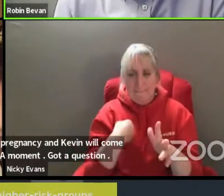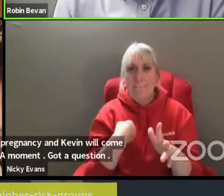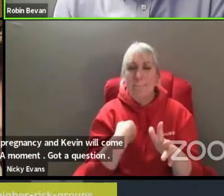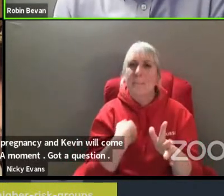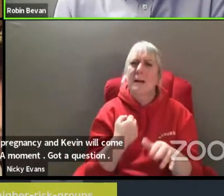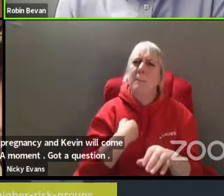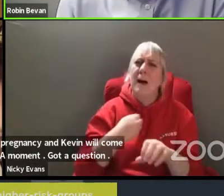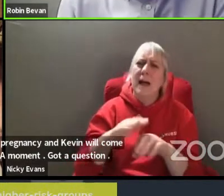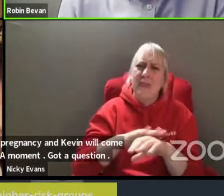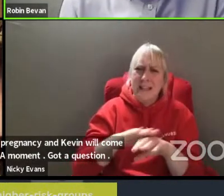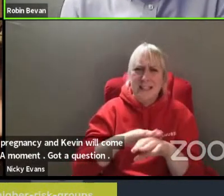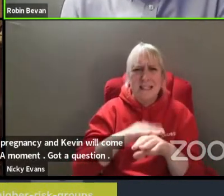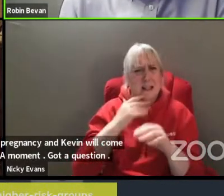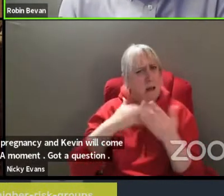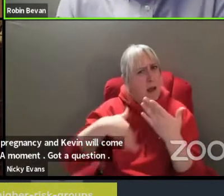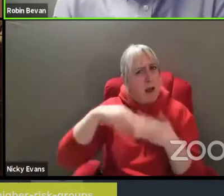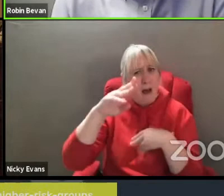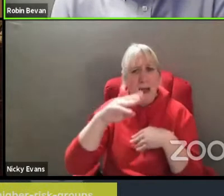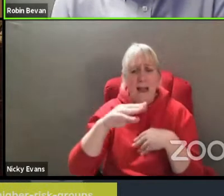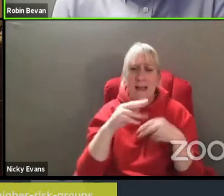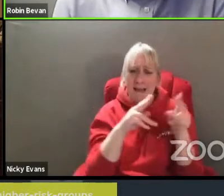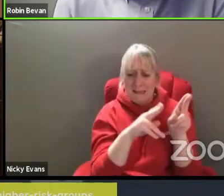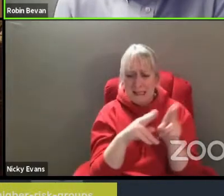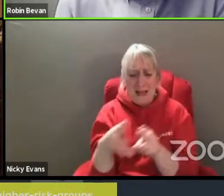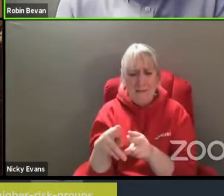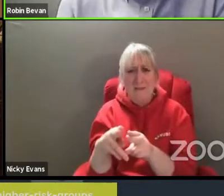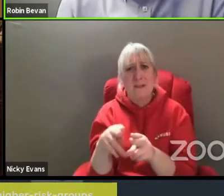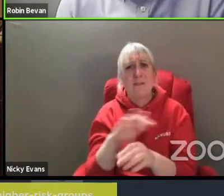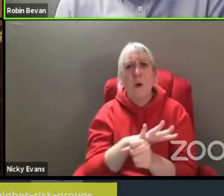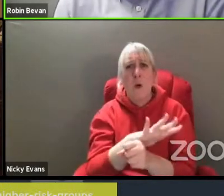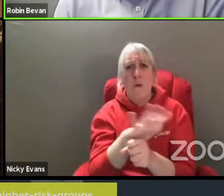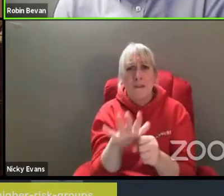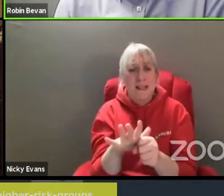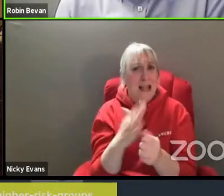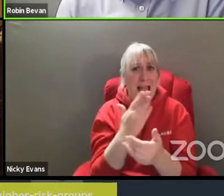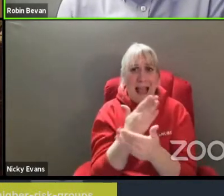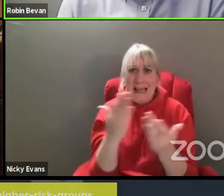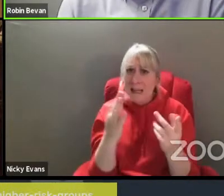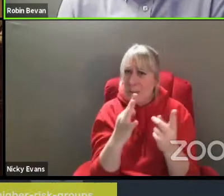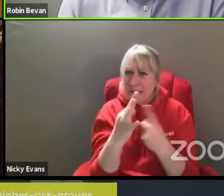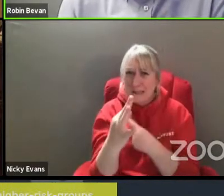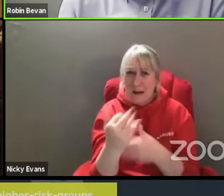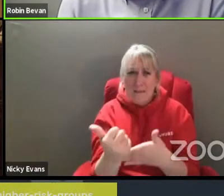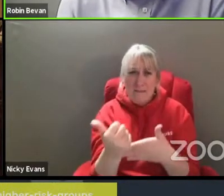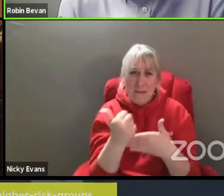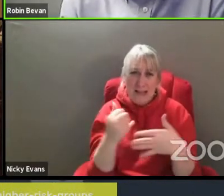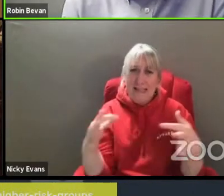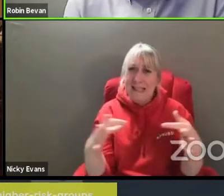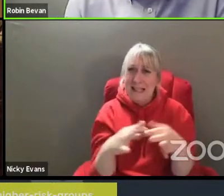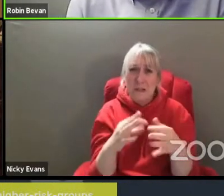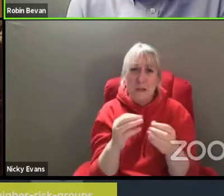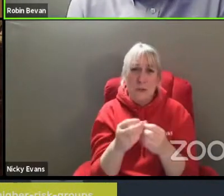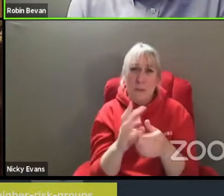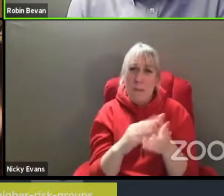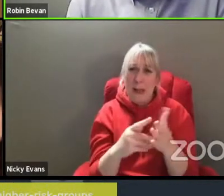more cases and deaths from COVID-19. Is there particular advice for BAME staff? I'm feeling very unsafe.